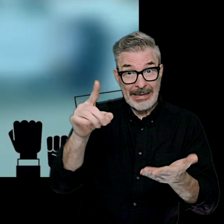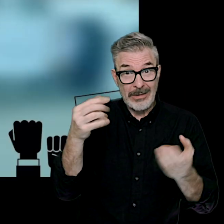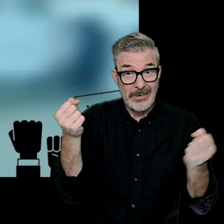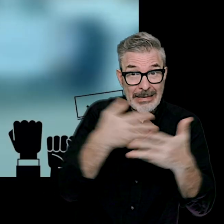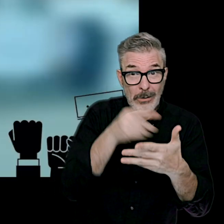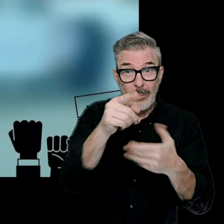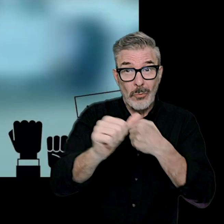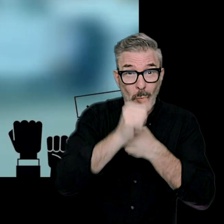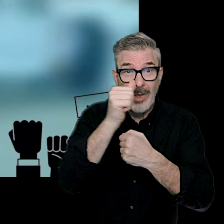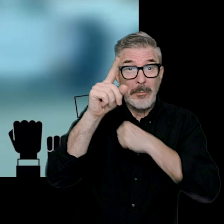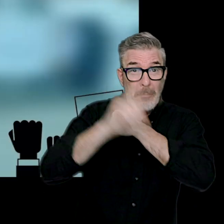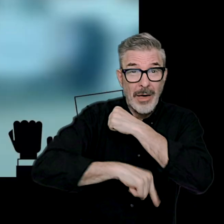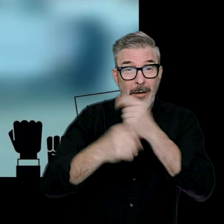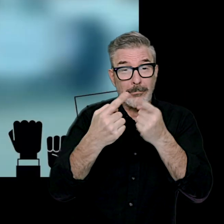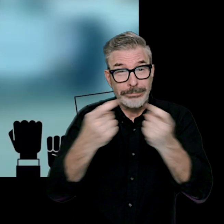work.